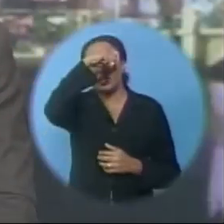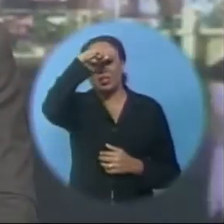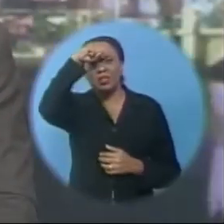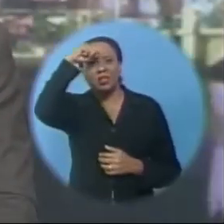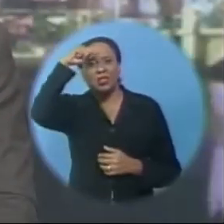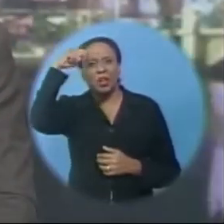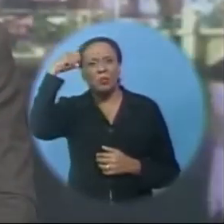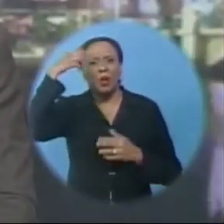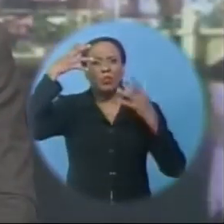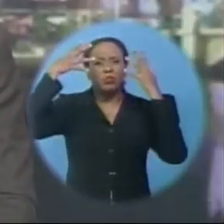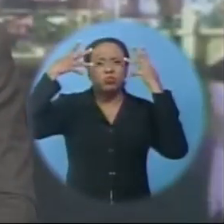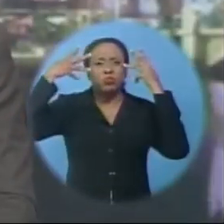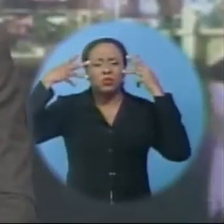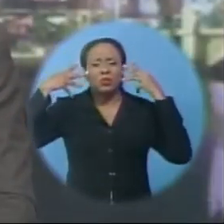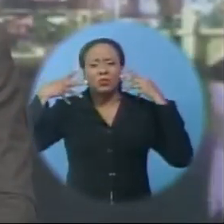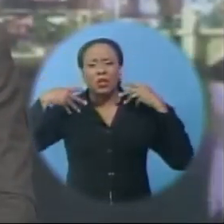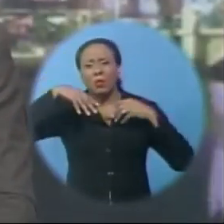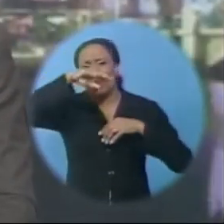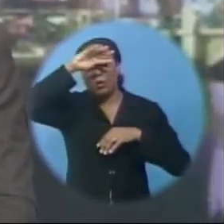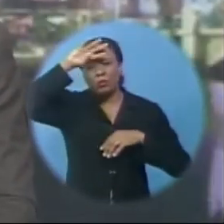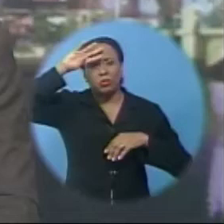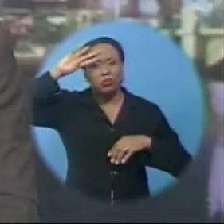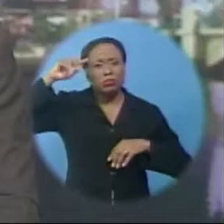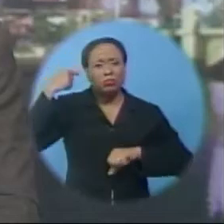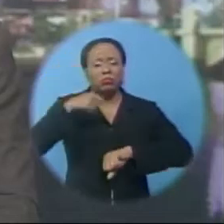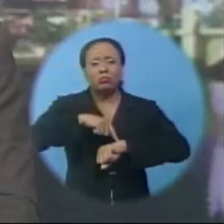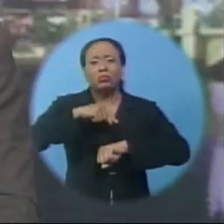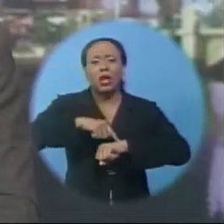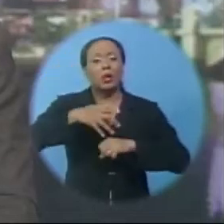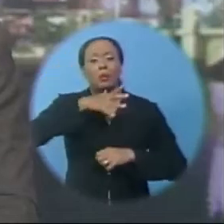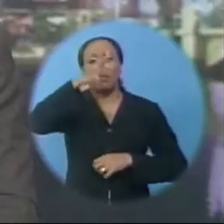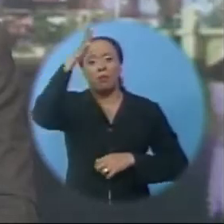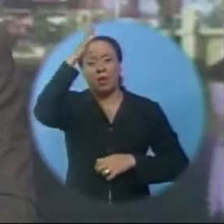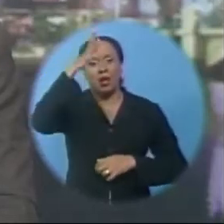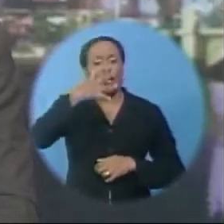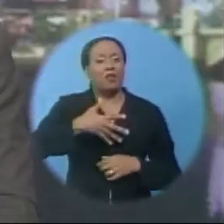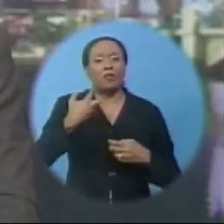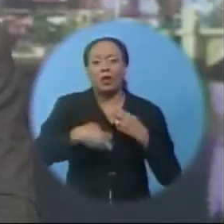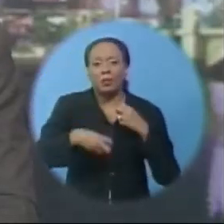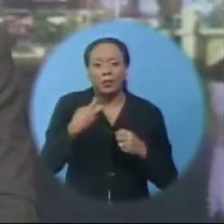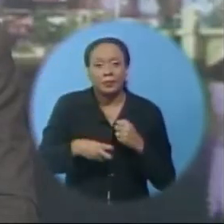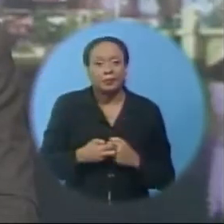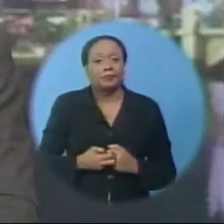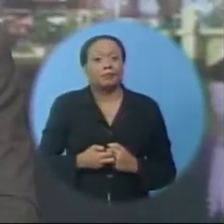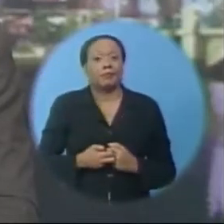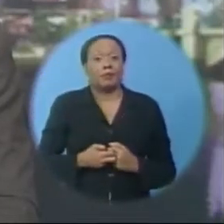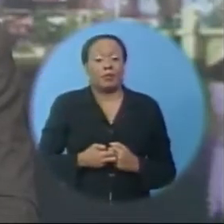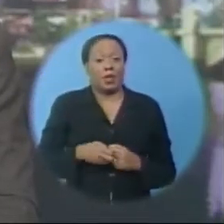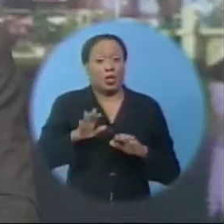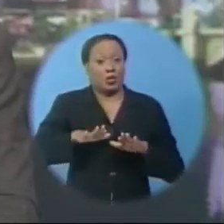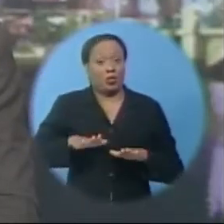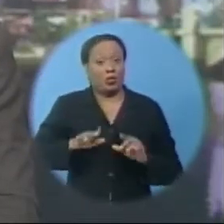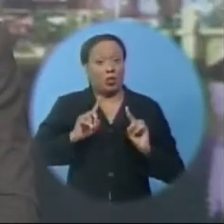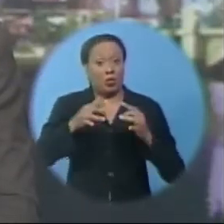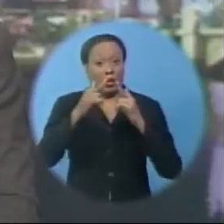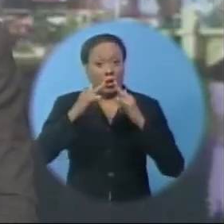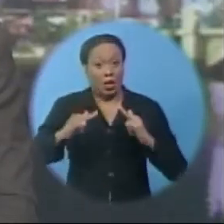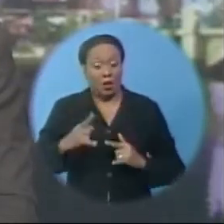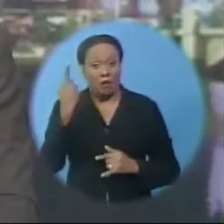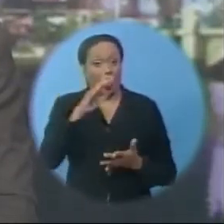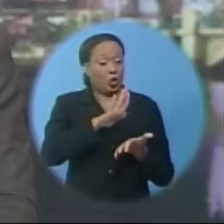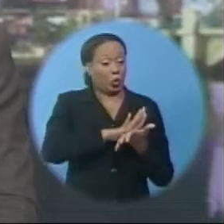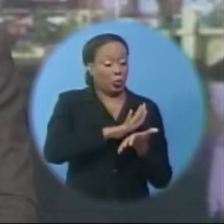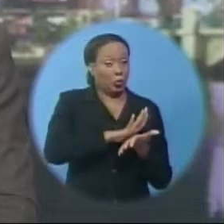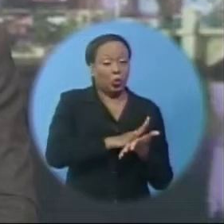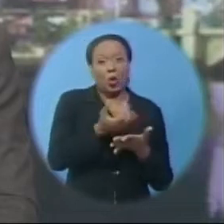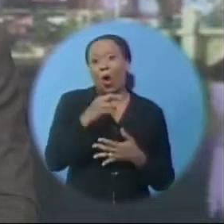During the summer period, some parents have a dilemma. It's whether to send their children to an academic or fun camp. This year, the